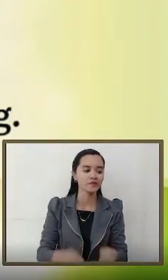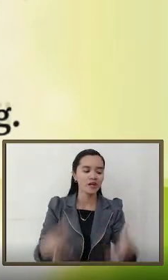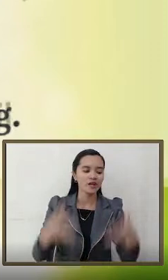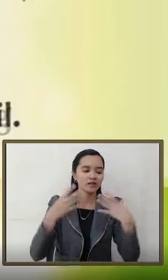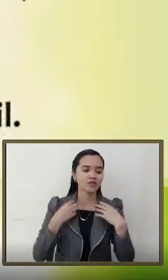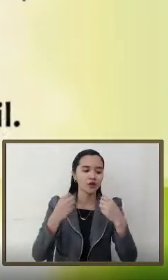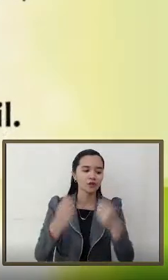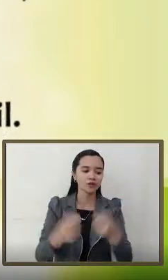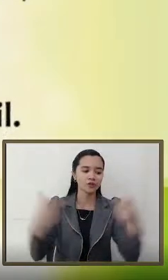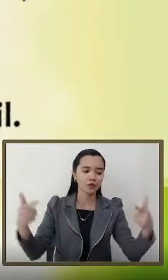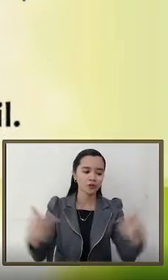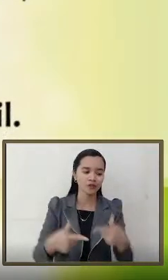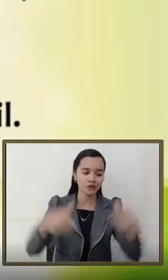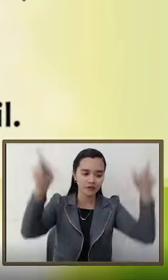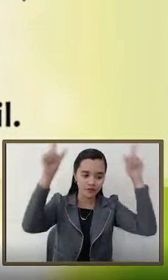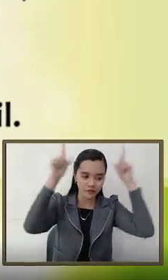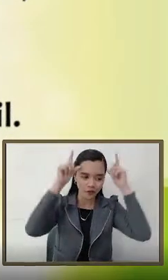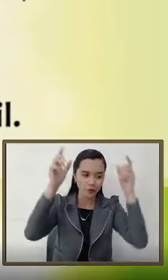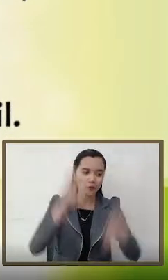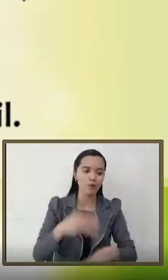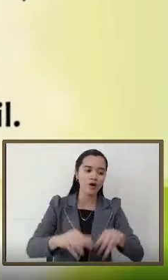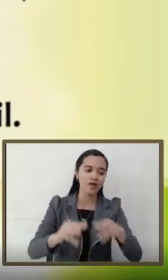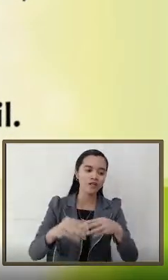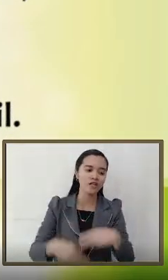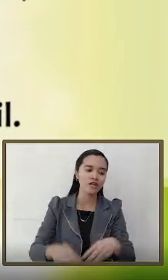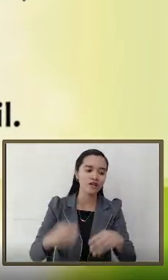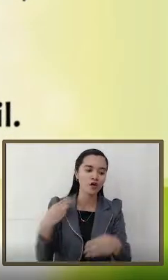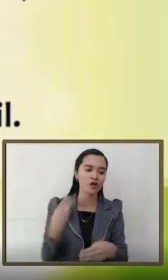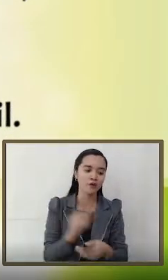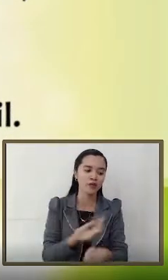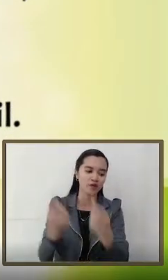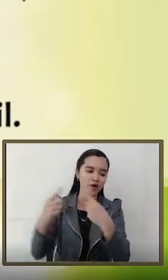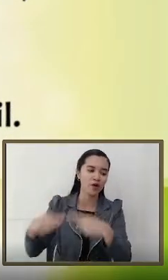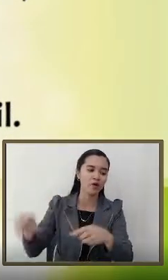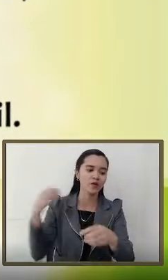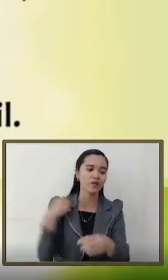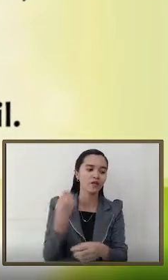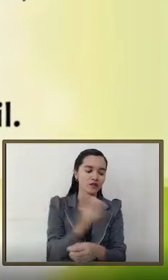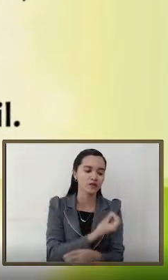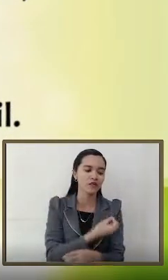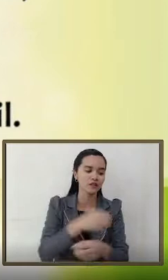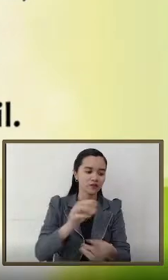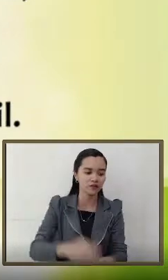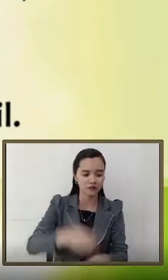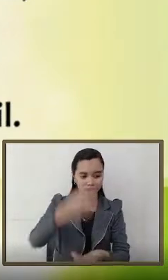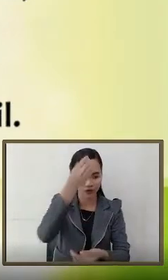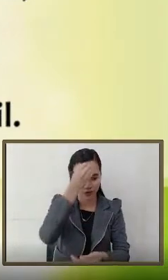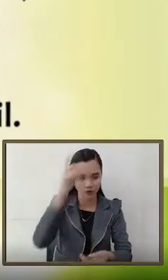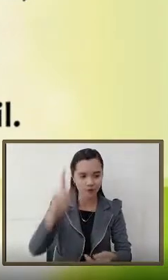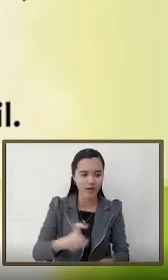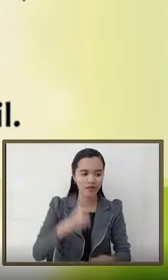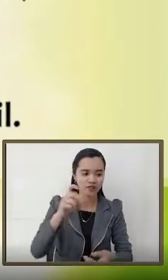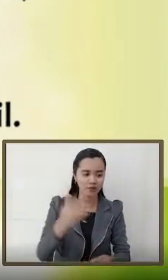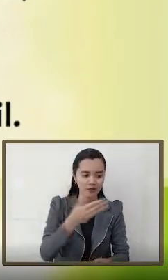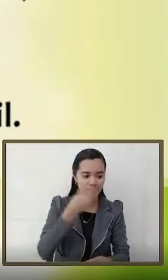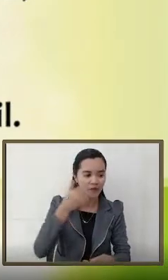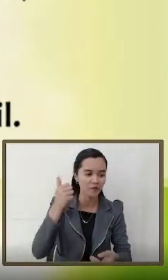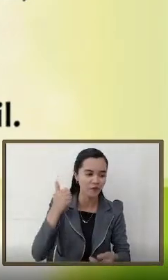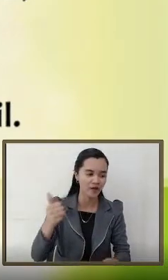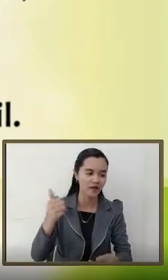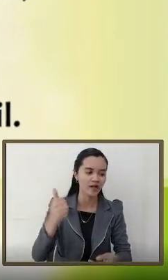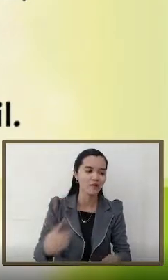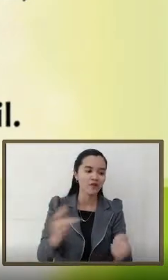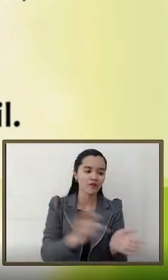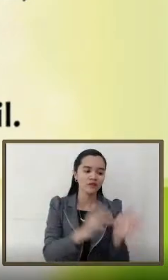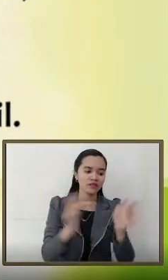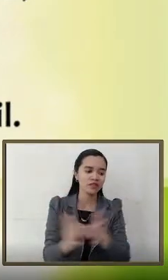second, strong to meet the foe. Marching on we go, while our cause we know must